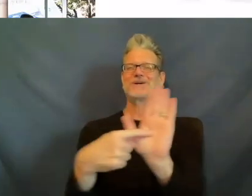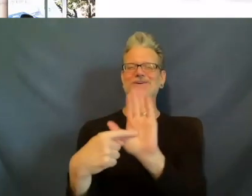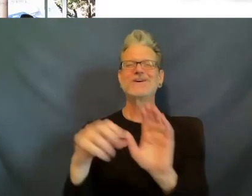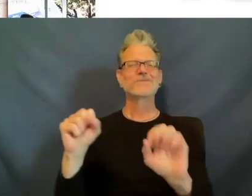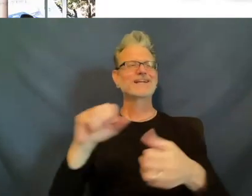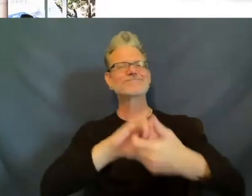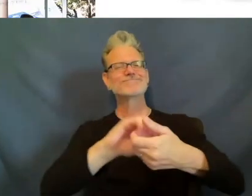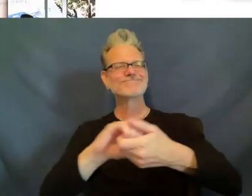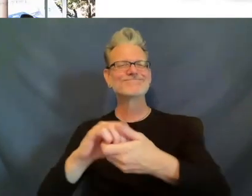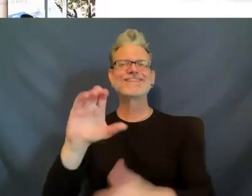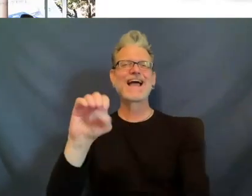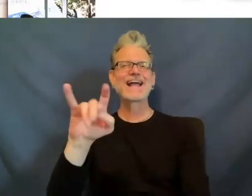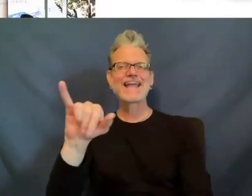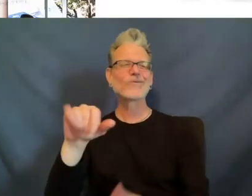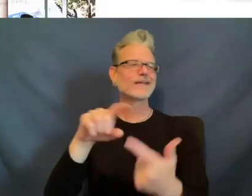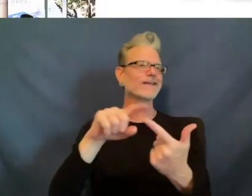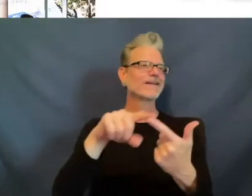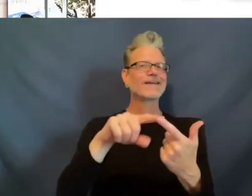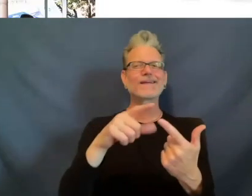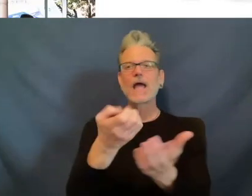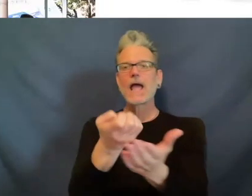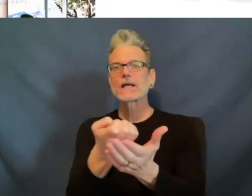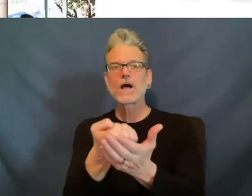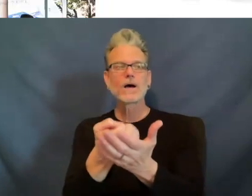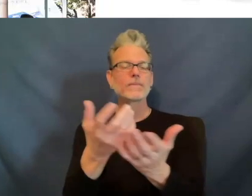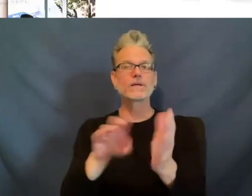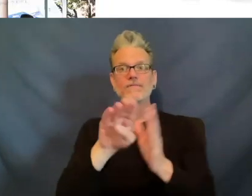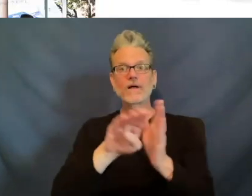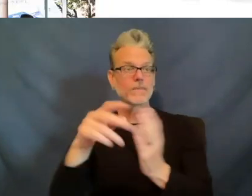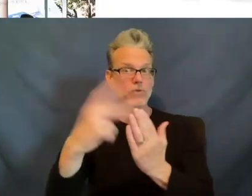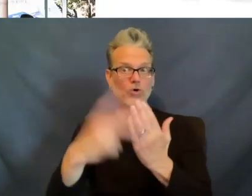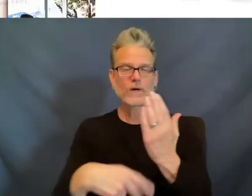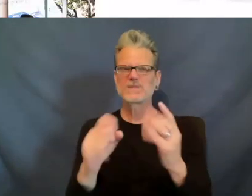county extension offices, economic development programs, and